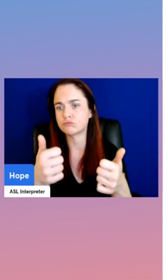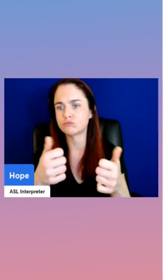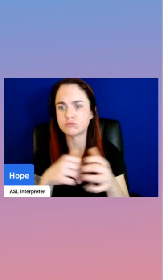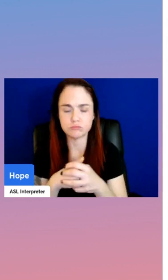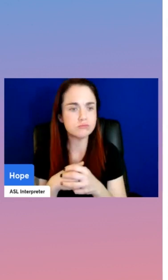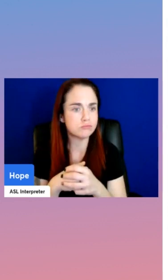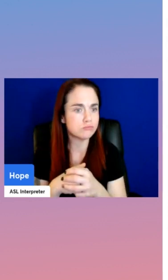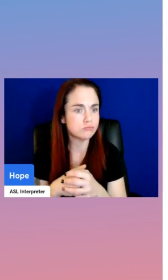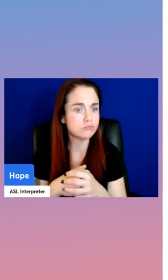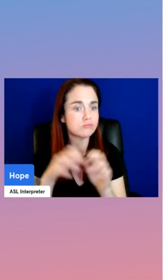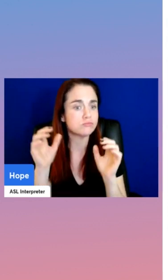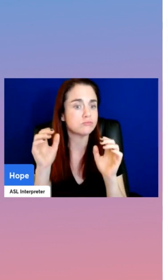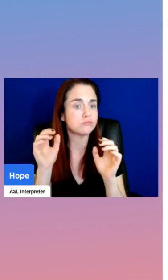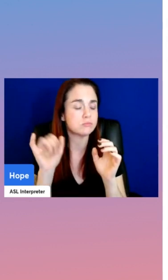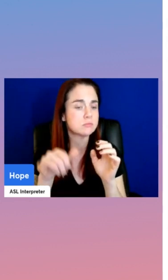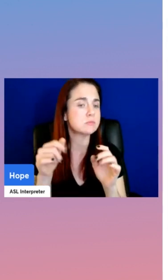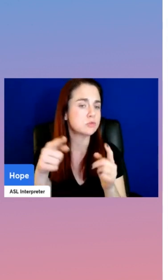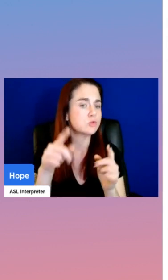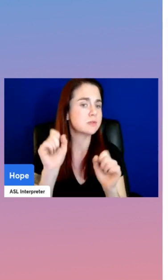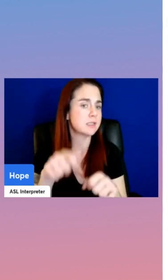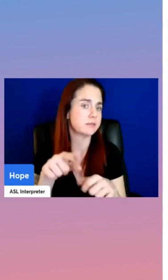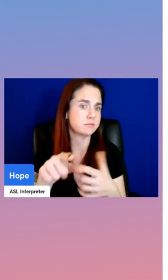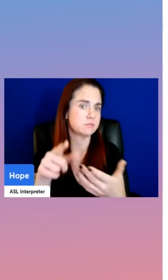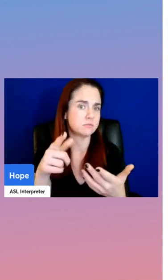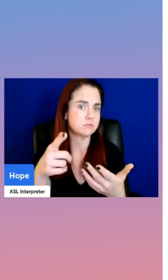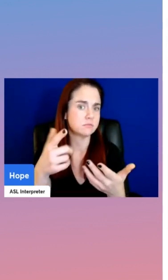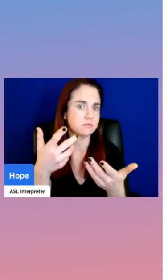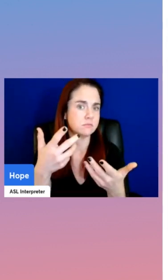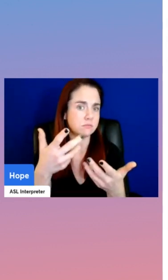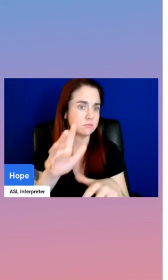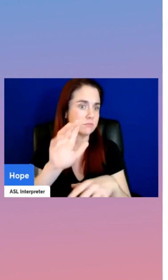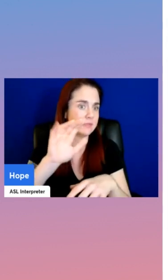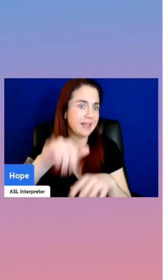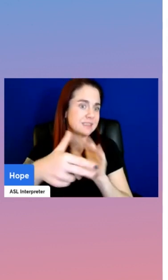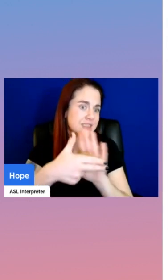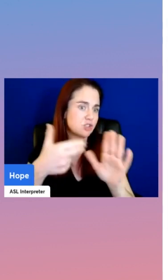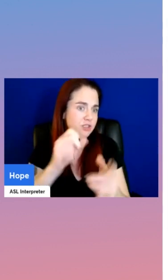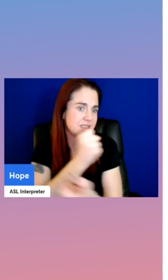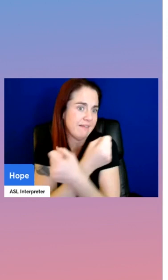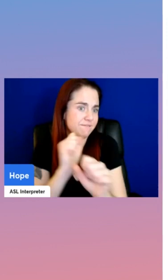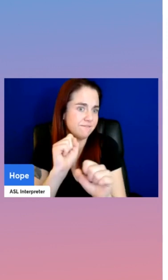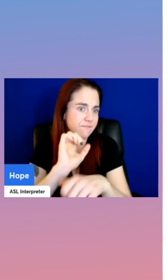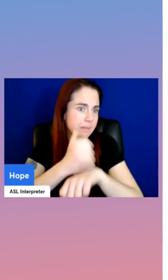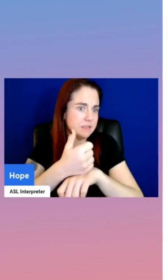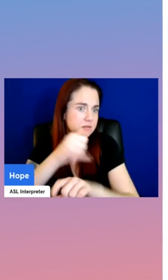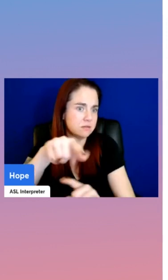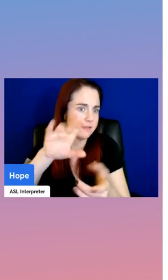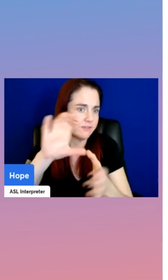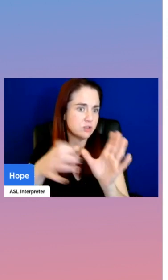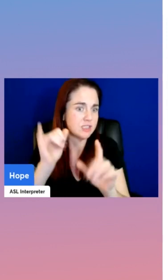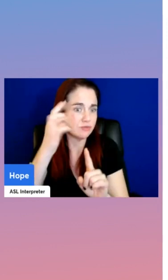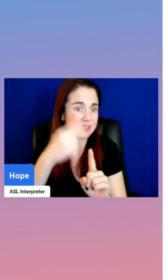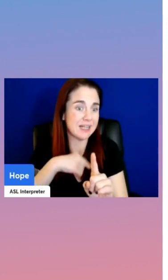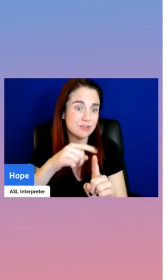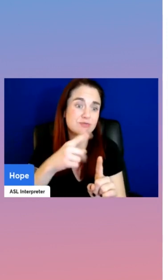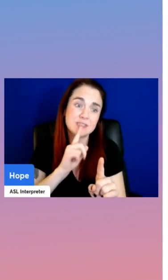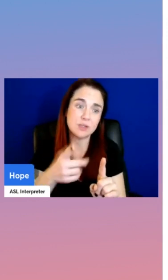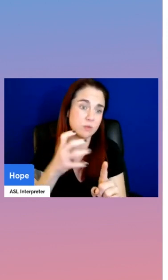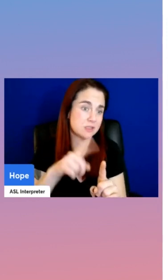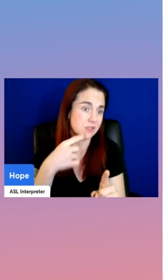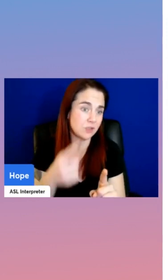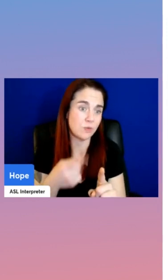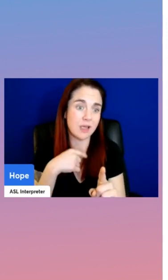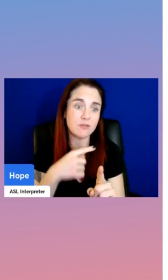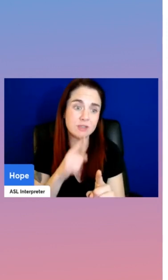You can consider that the OS based configuration would be safe, and that's why I really tell you that I really